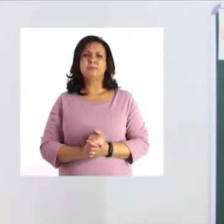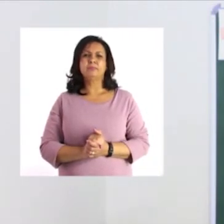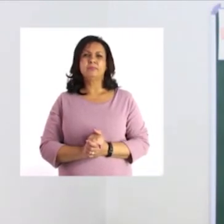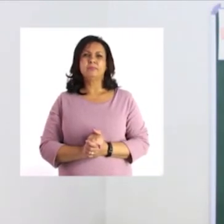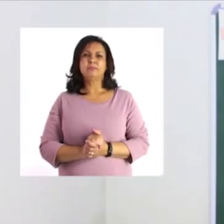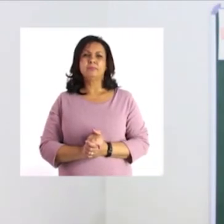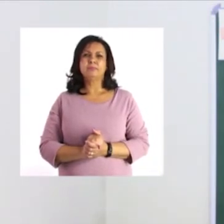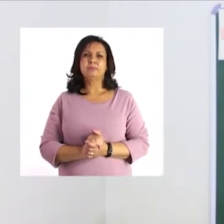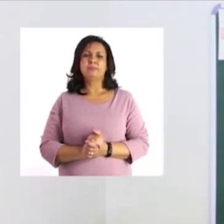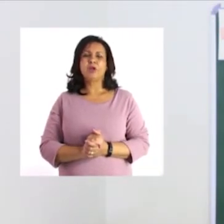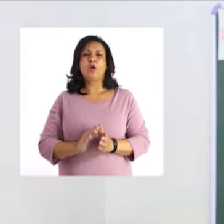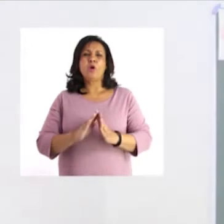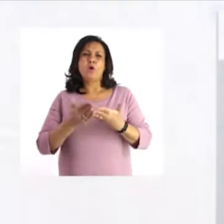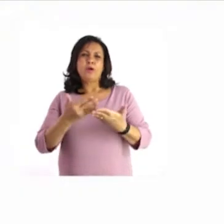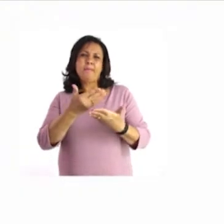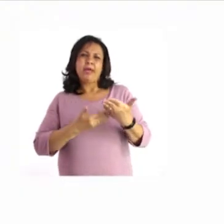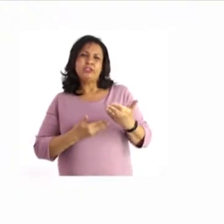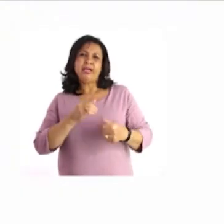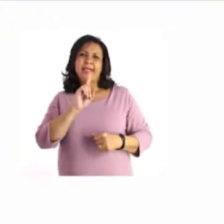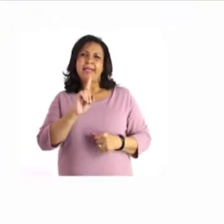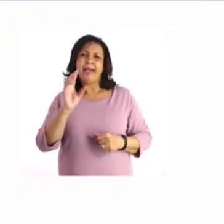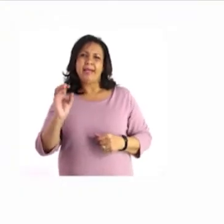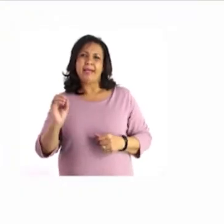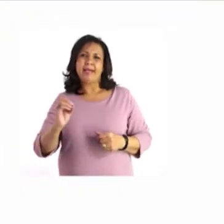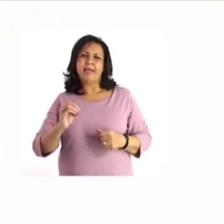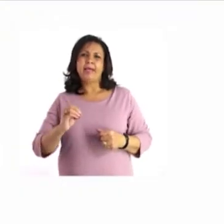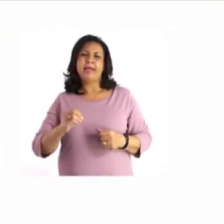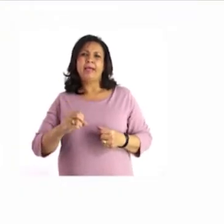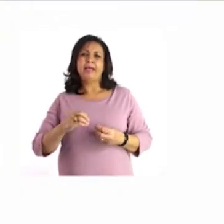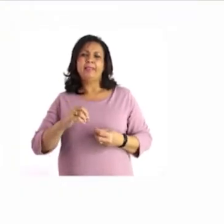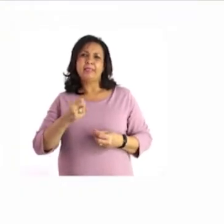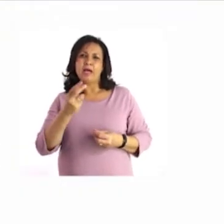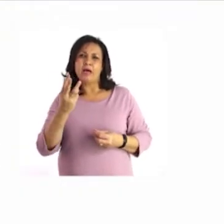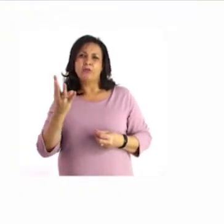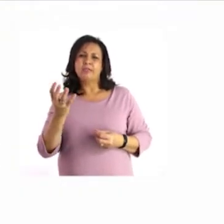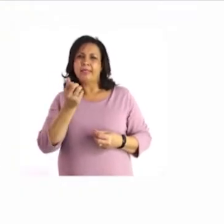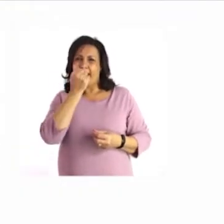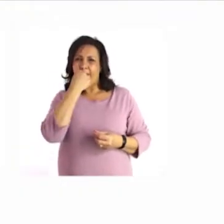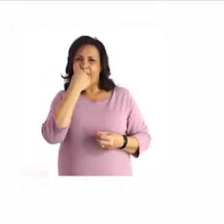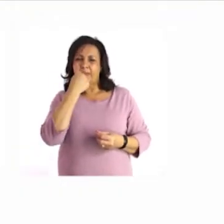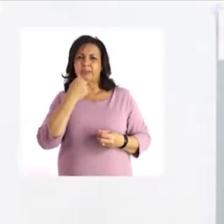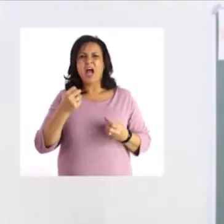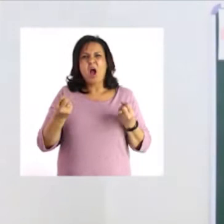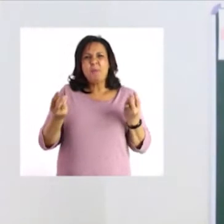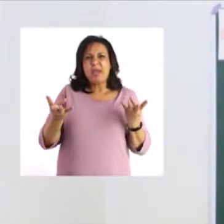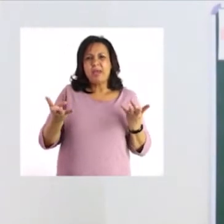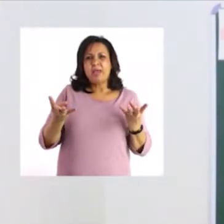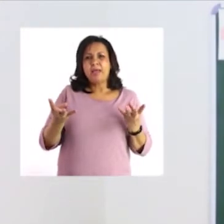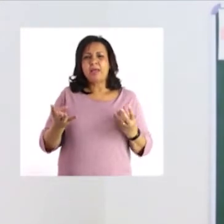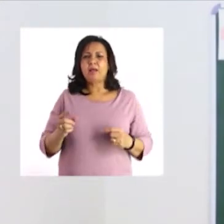Now, on page 10, let's count the apples on page 10. We have